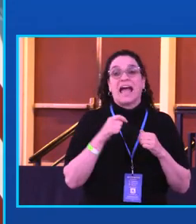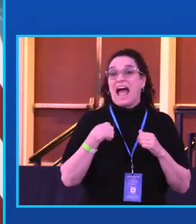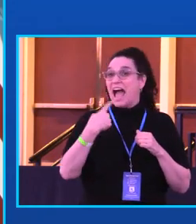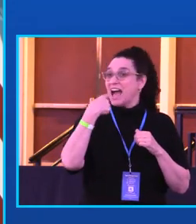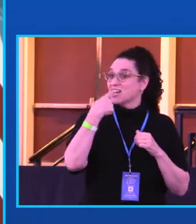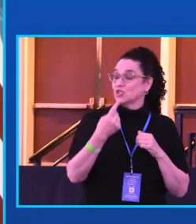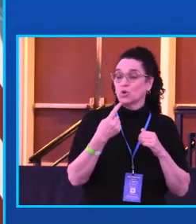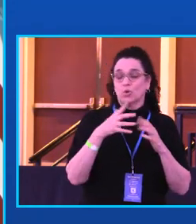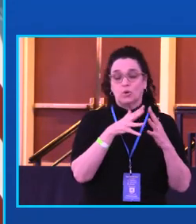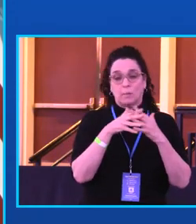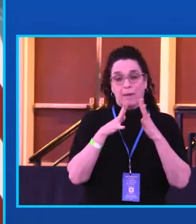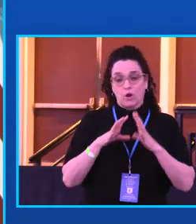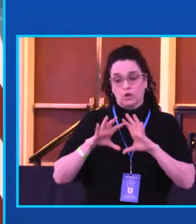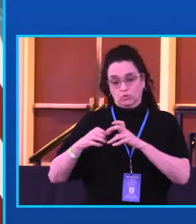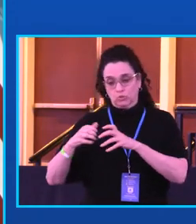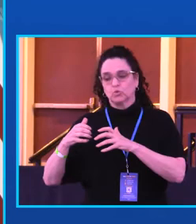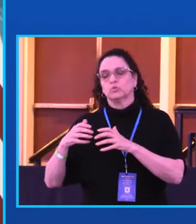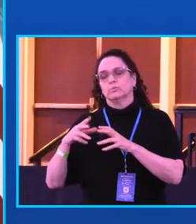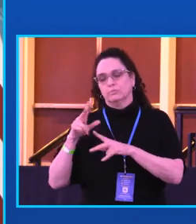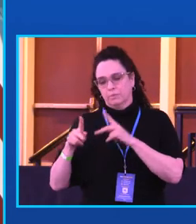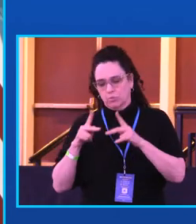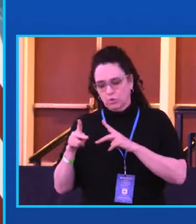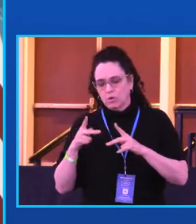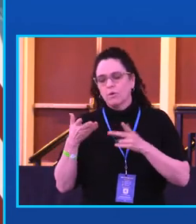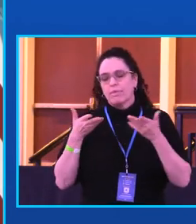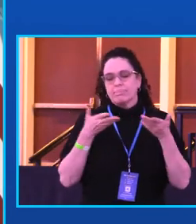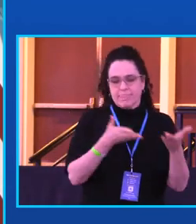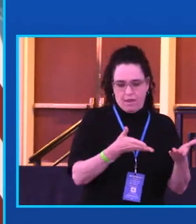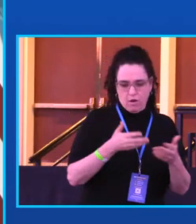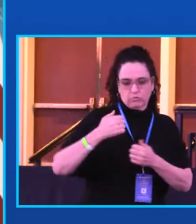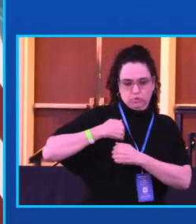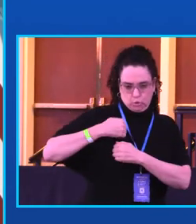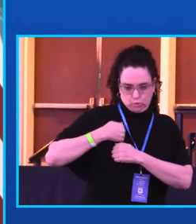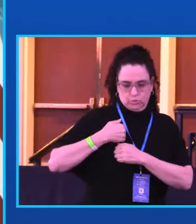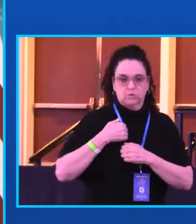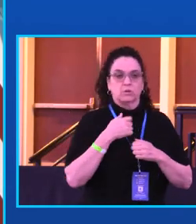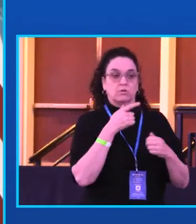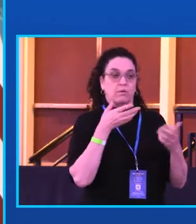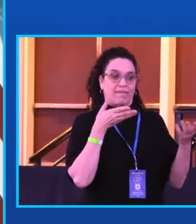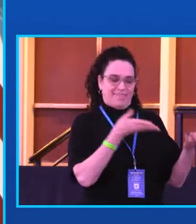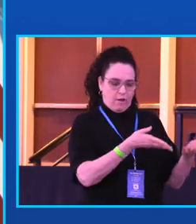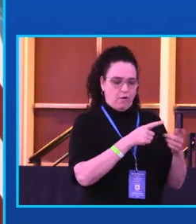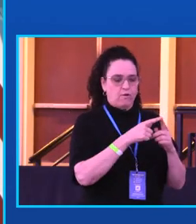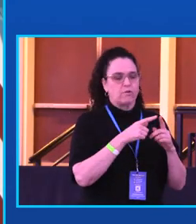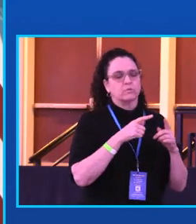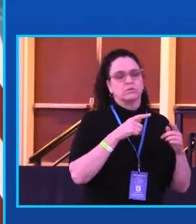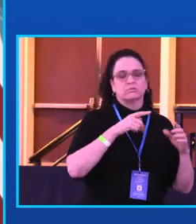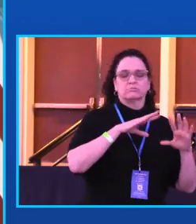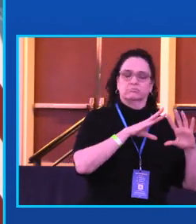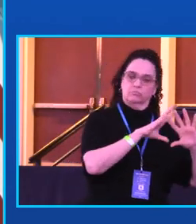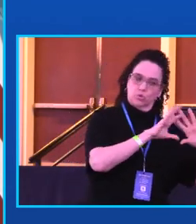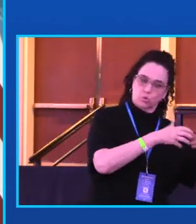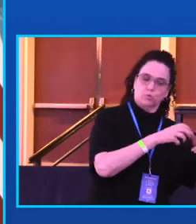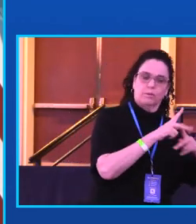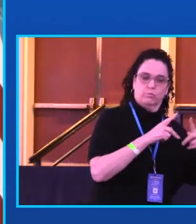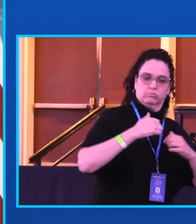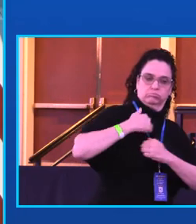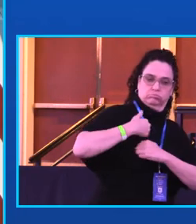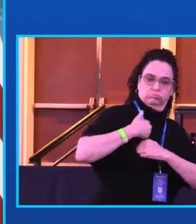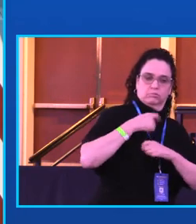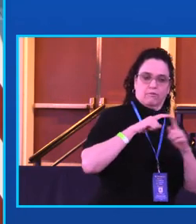were there with a group of troops from Poland, working together, training together, attempting